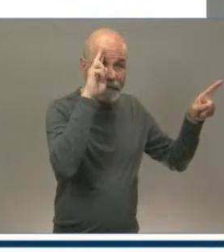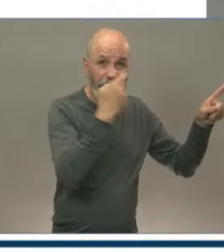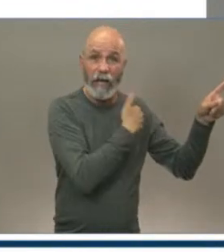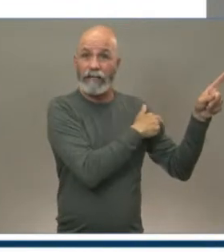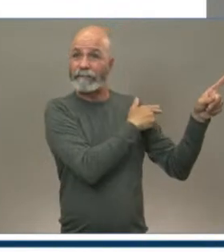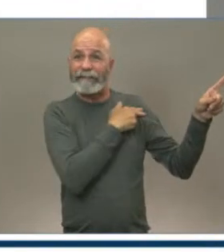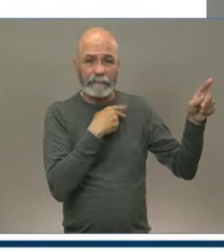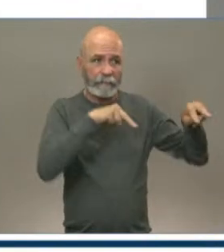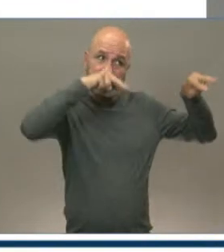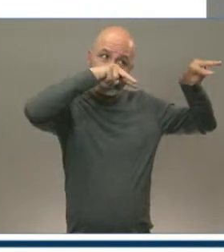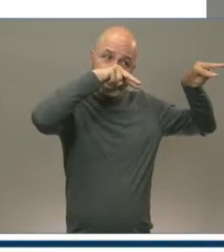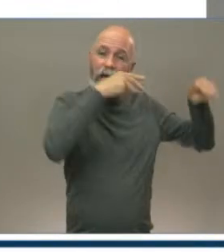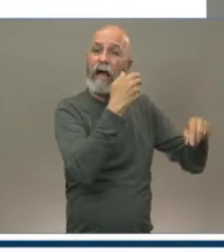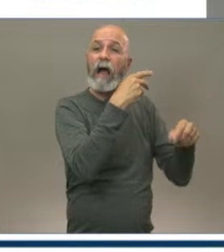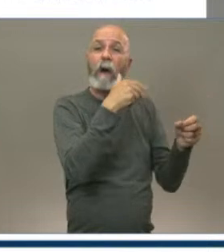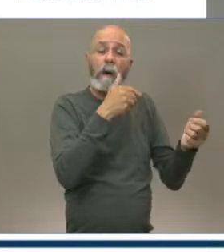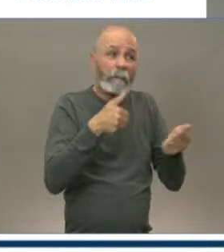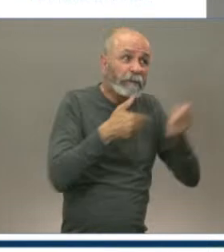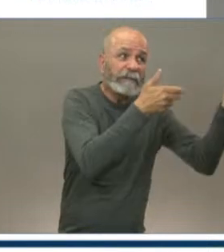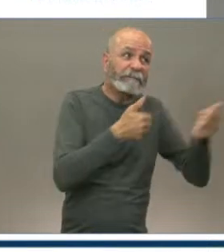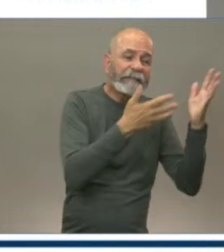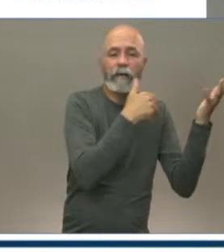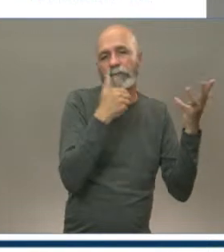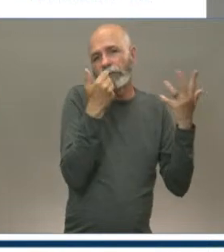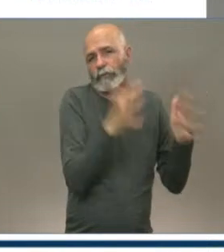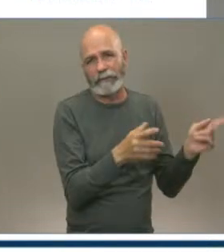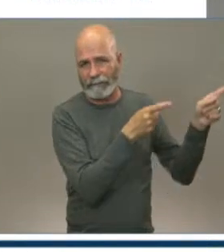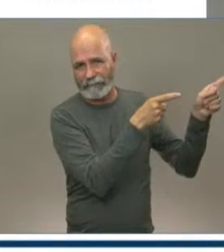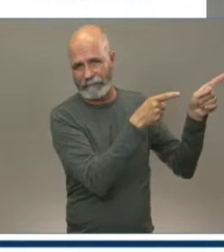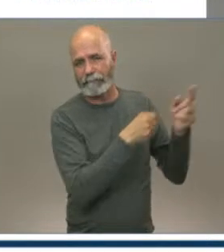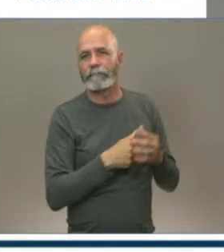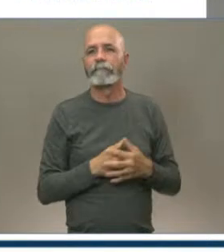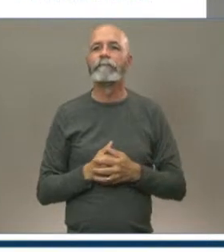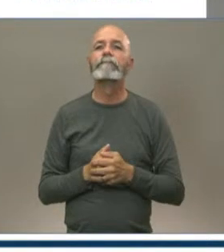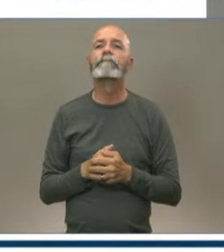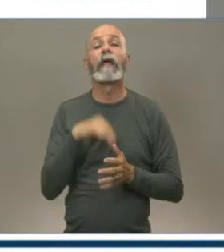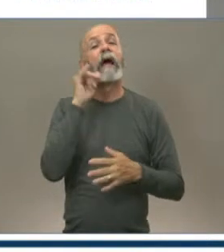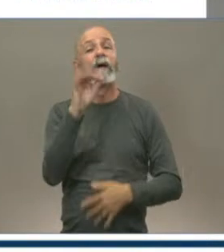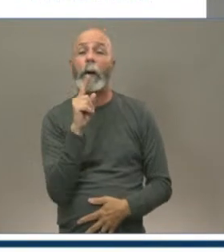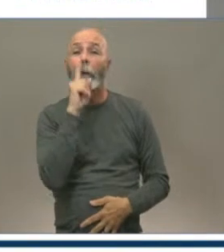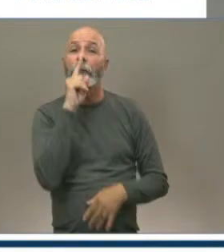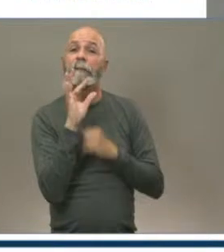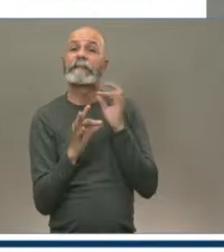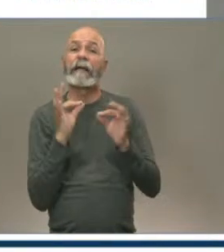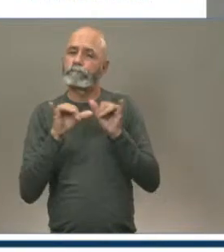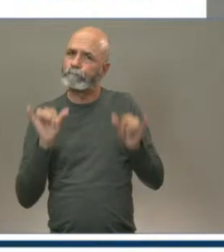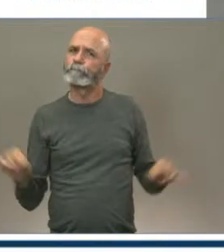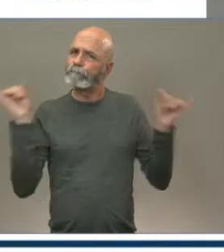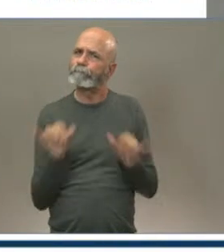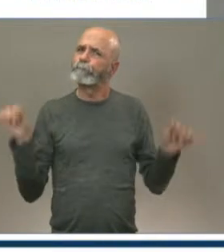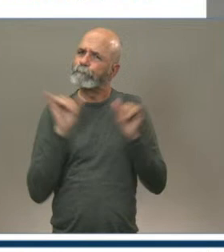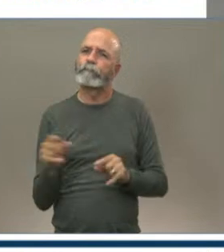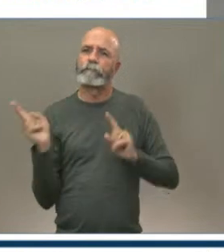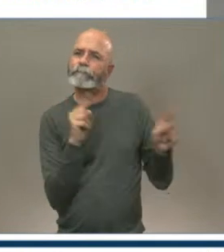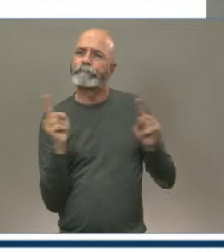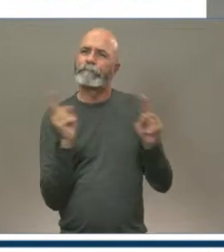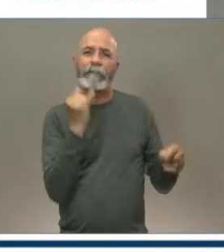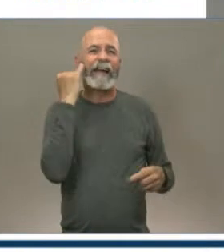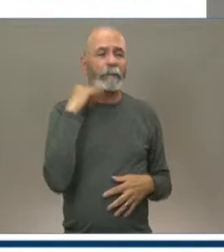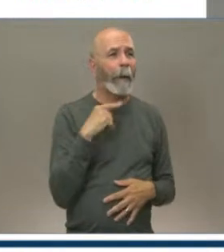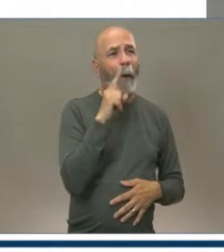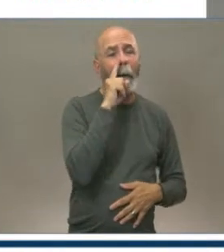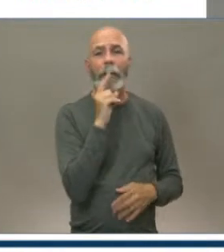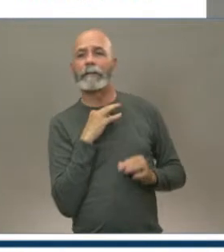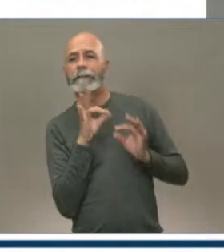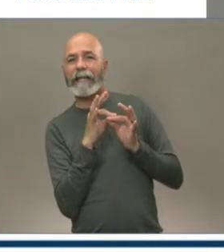Testing remains one of the most important things we can do to keep a handle on this outbreak. We need to find every positive case to stop the